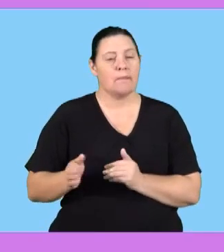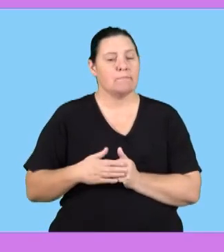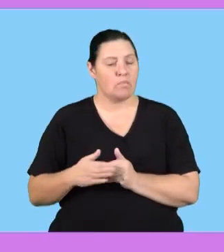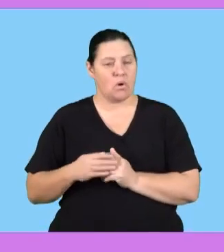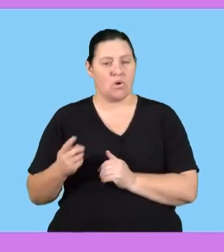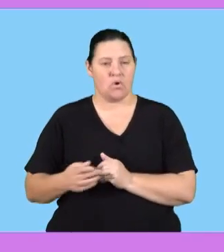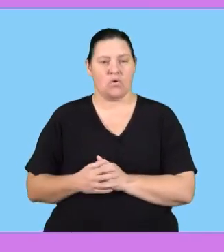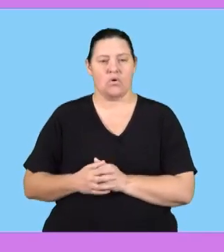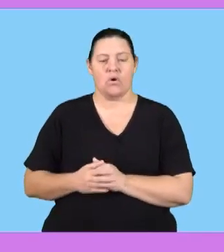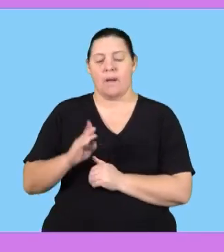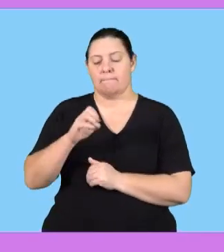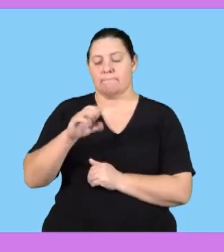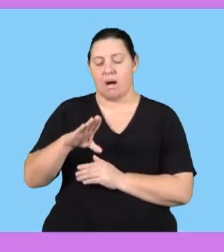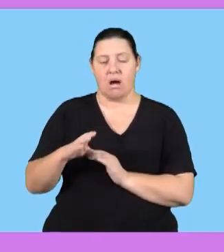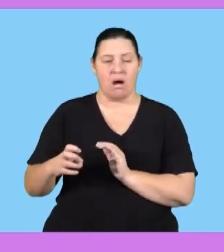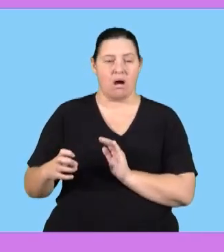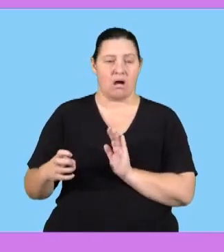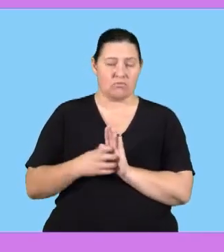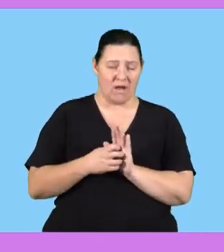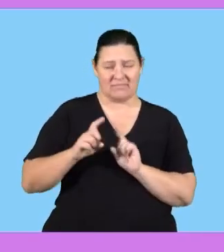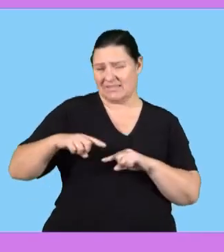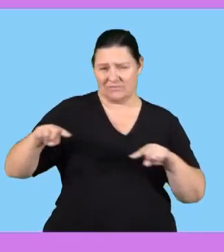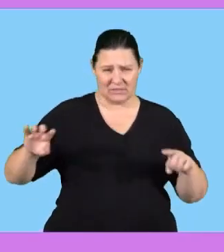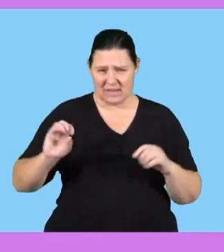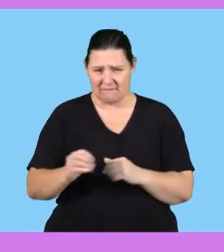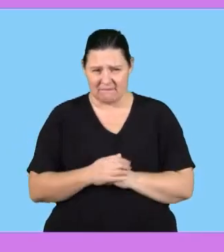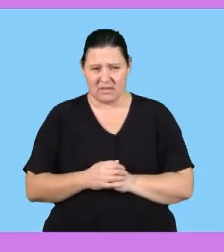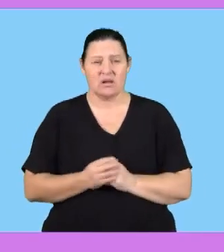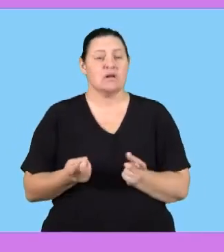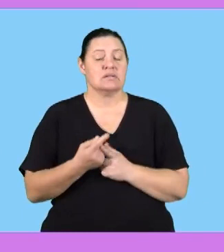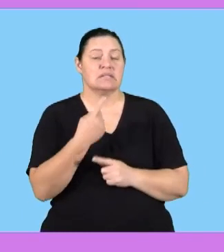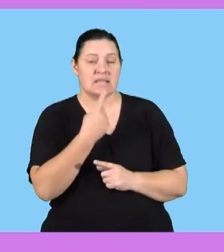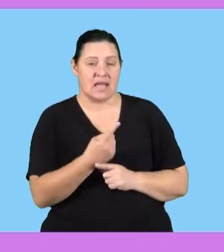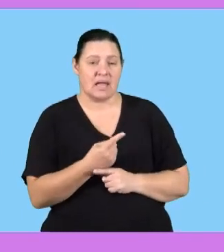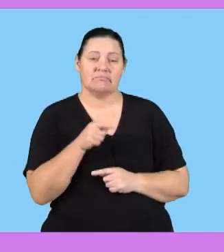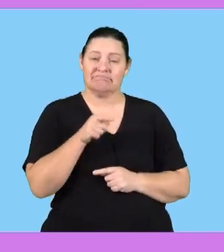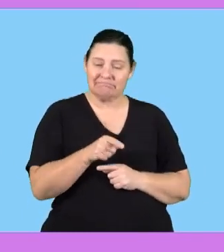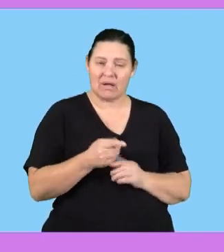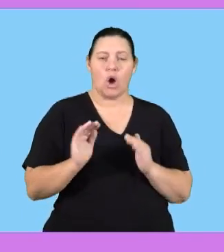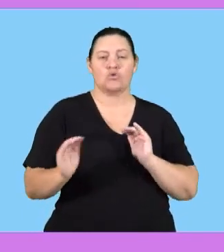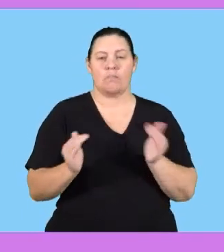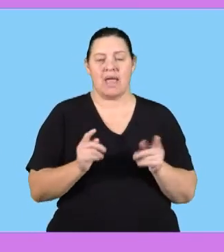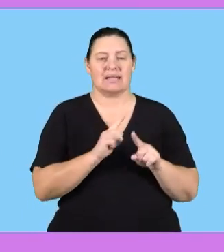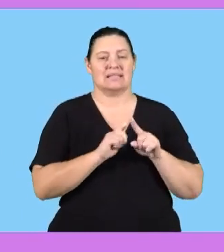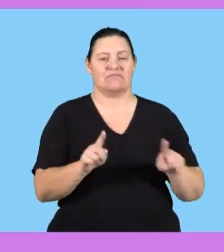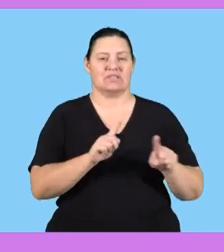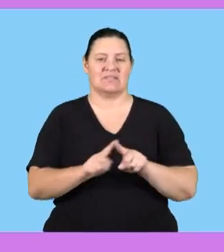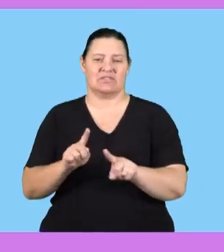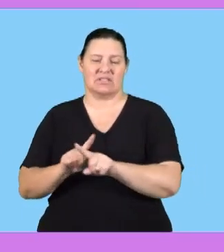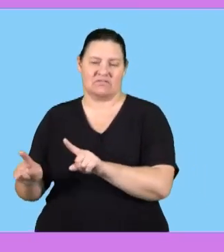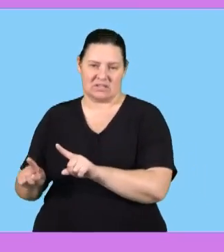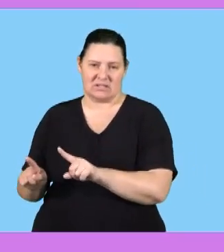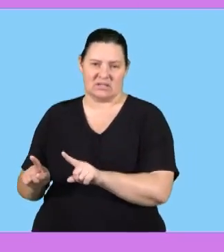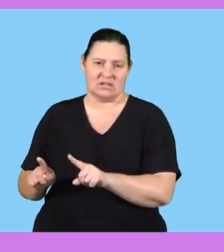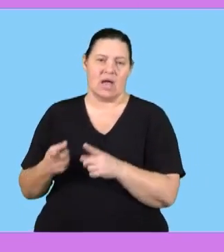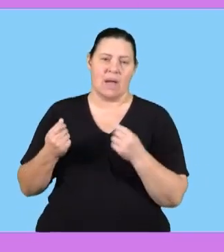on? We said there are different types of bar graphs, right? And we also indicated that a bar graph compares different amounts